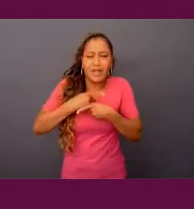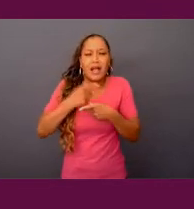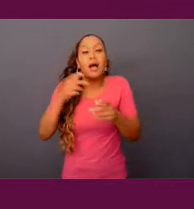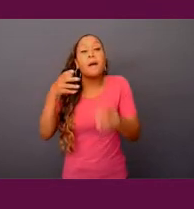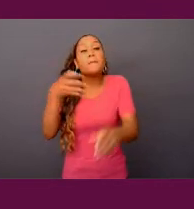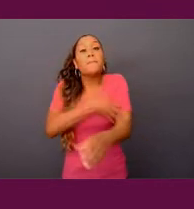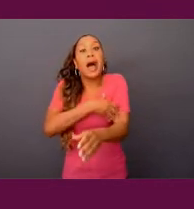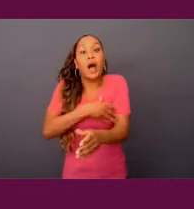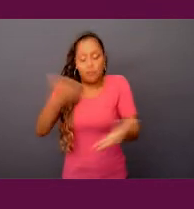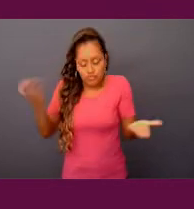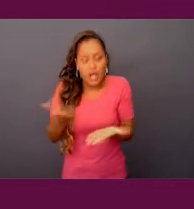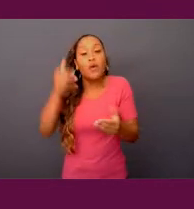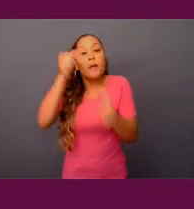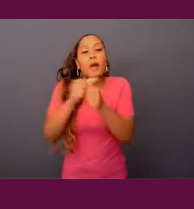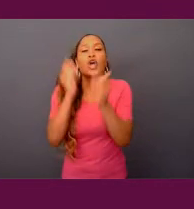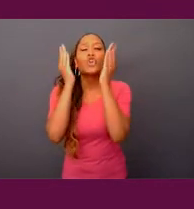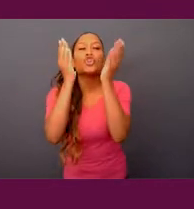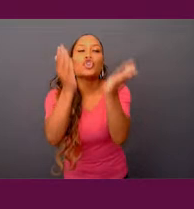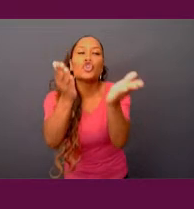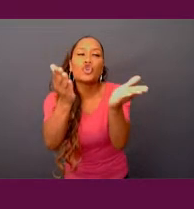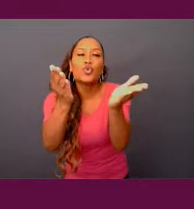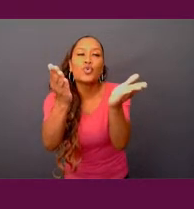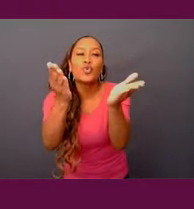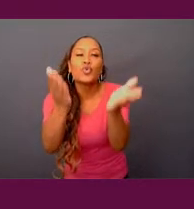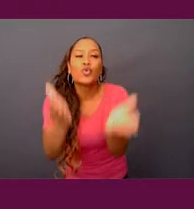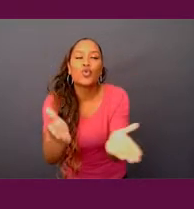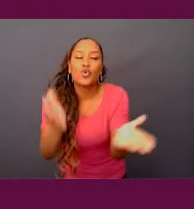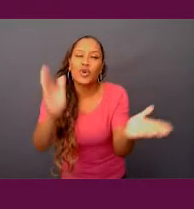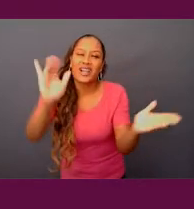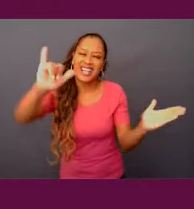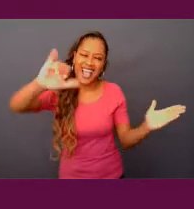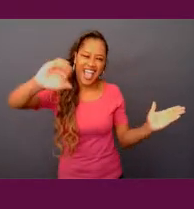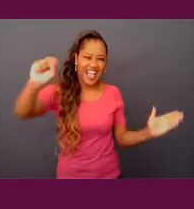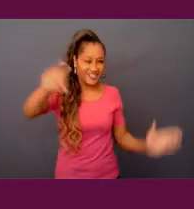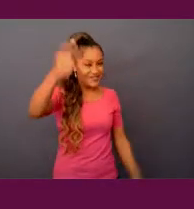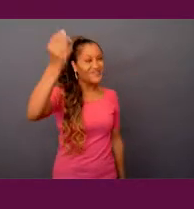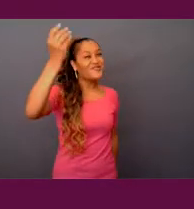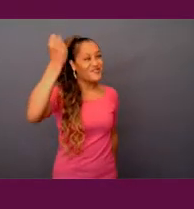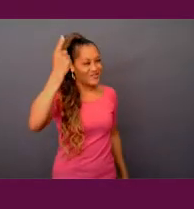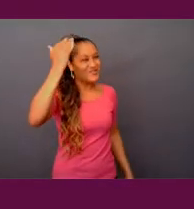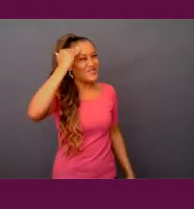that you are, yes, you know what I'm talking about.